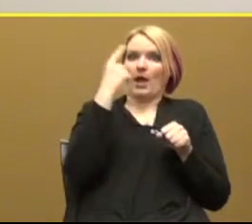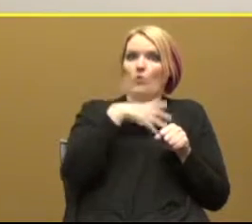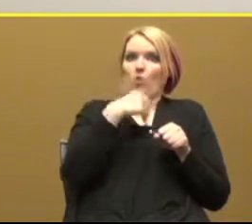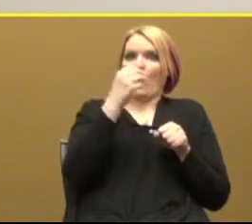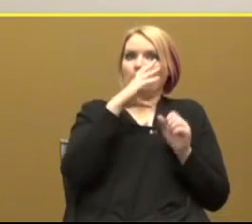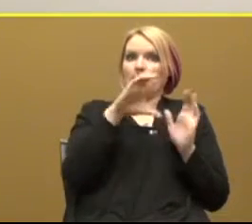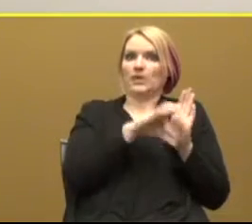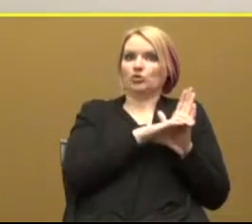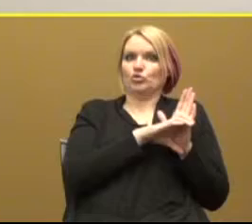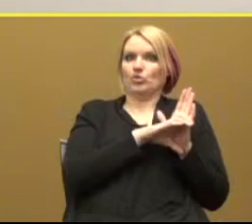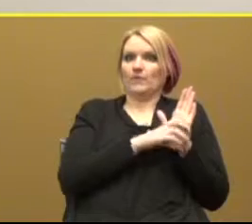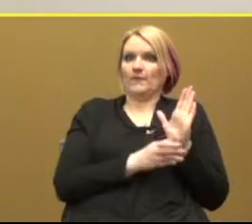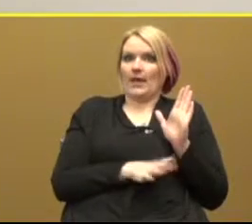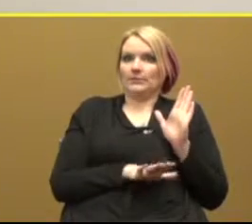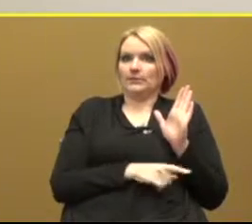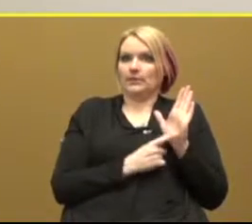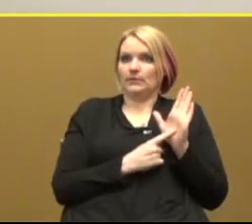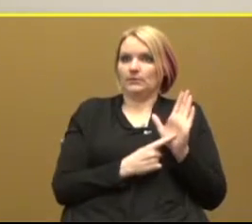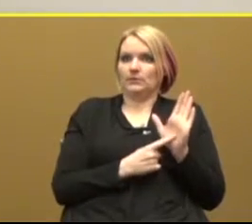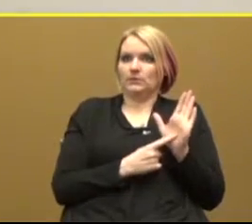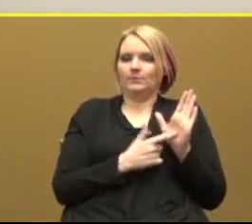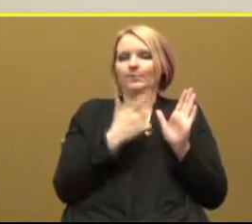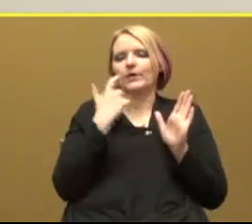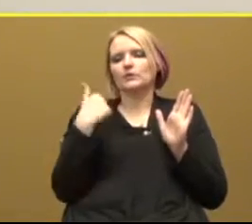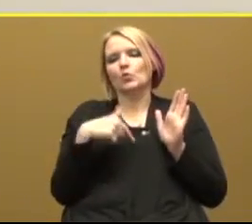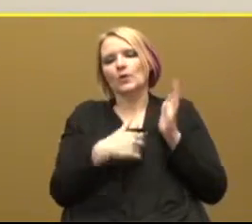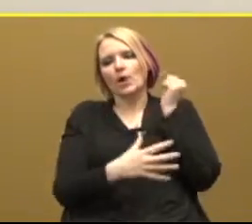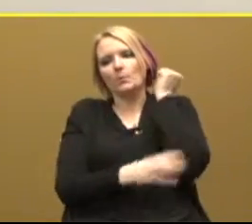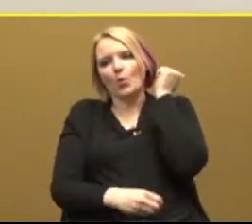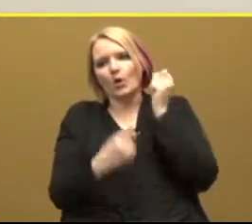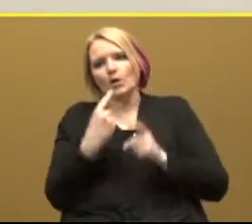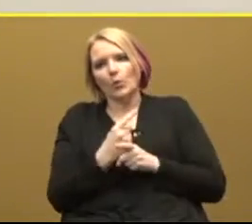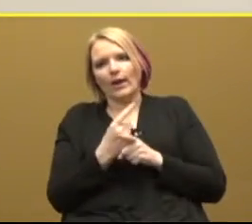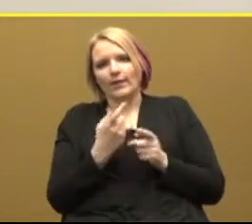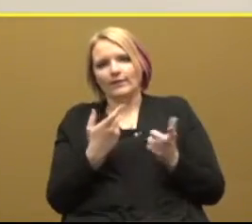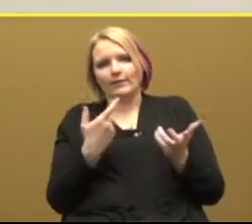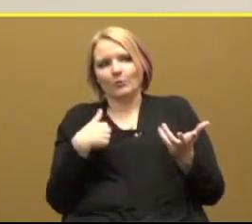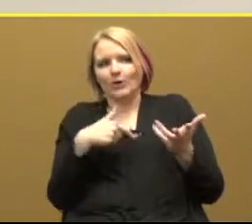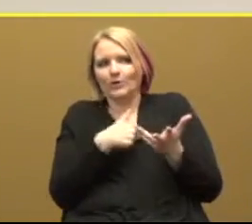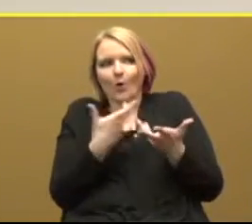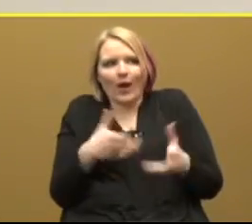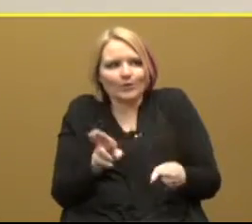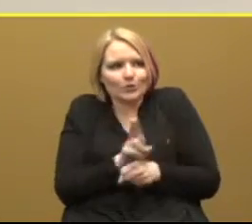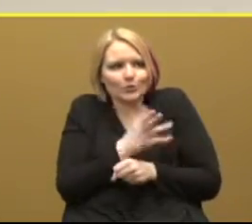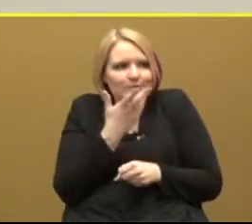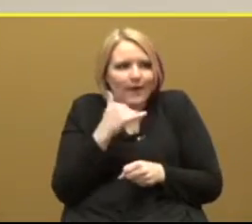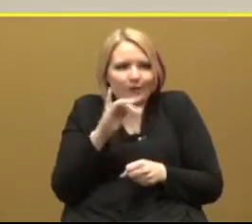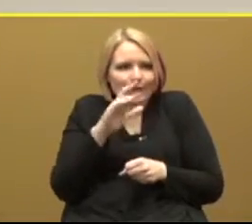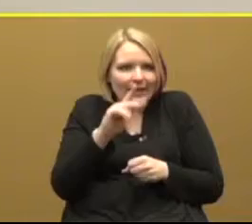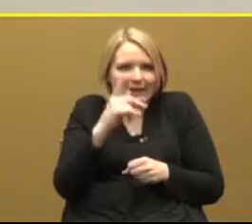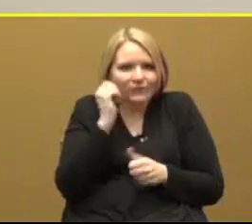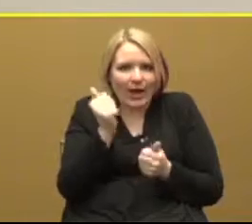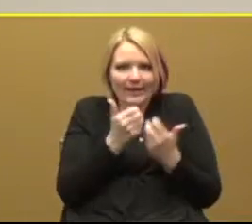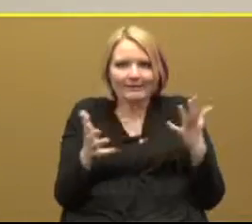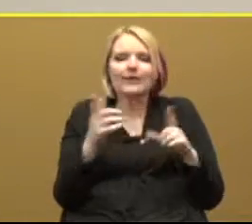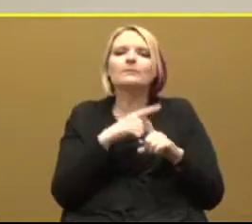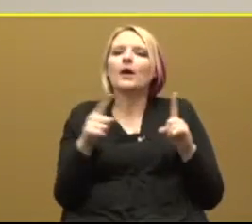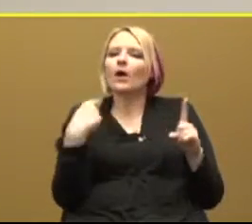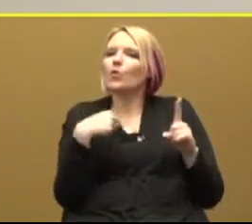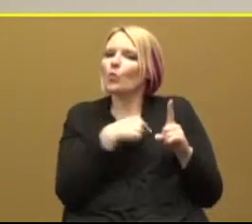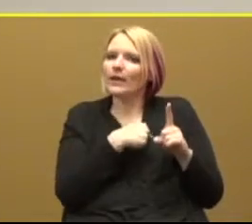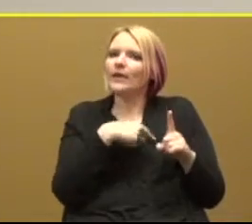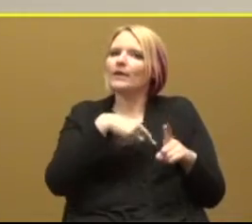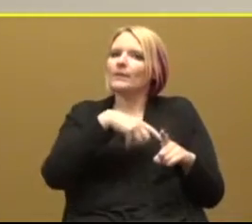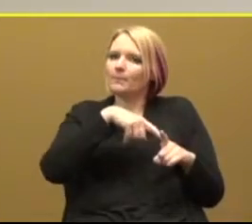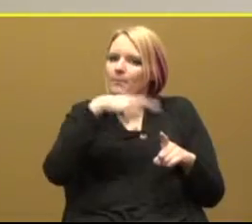using black and white icons because we're poor, right? So we don't use color printing for anything. So we put black